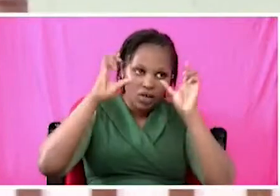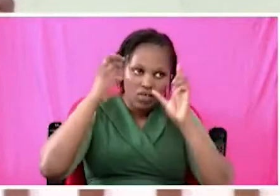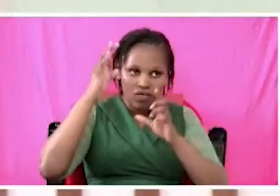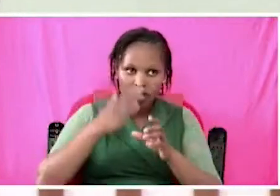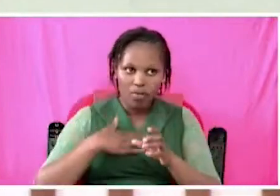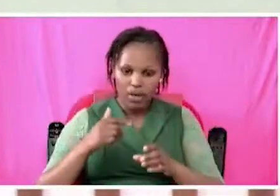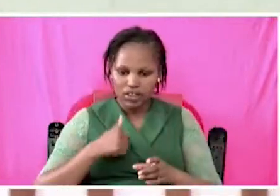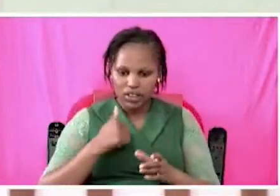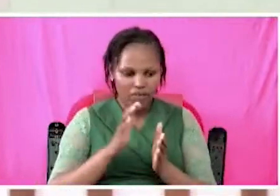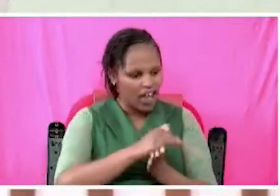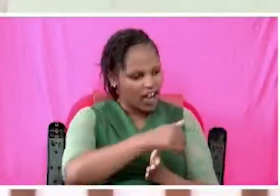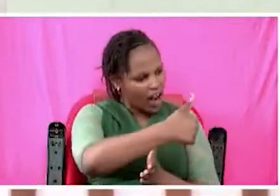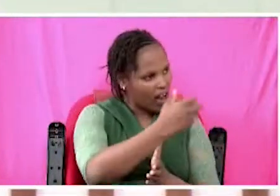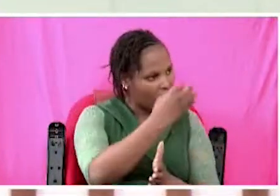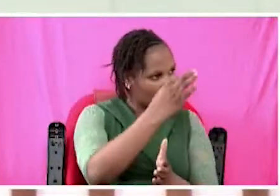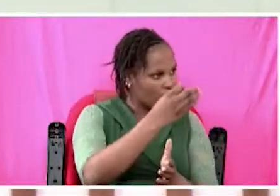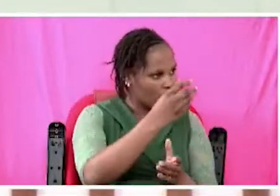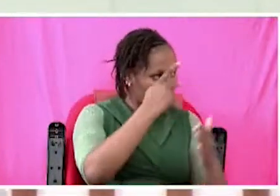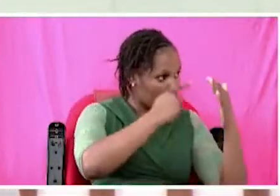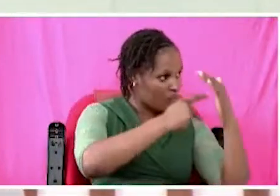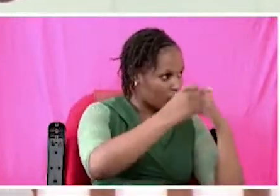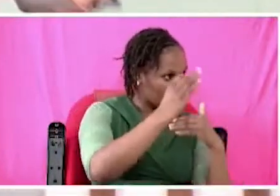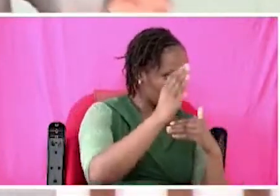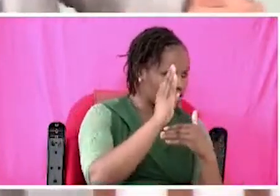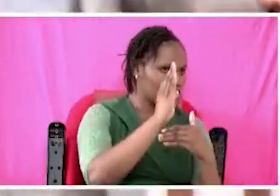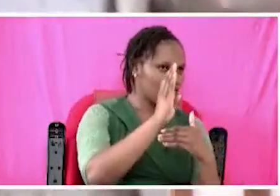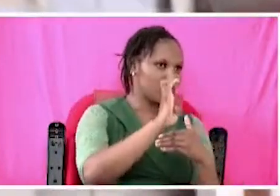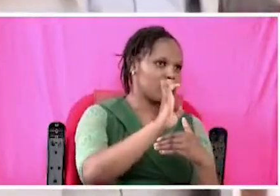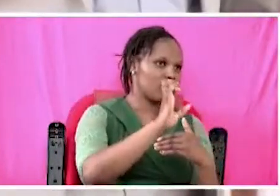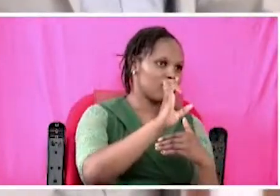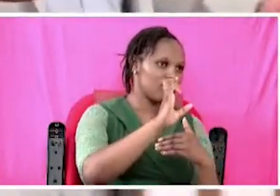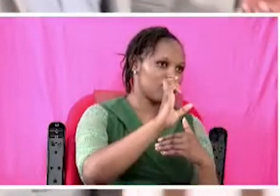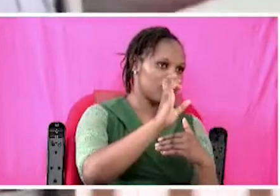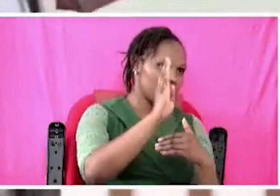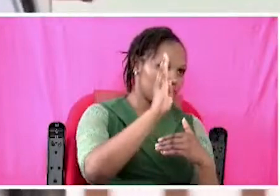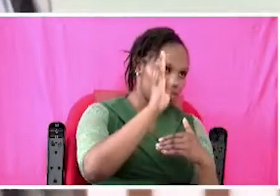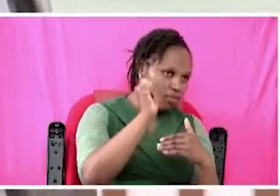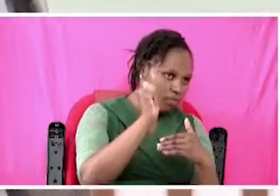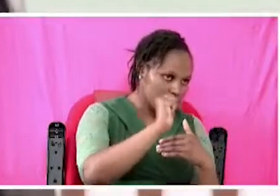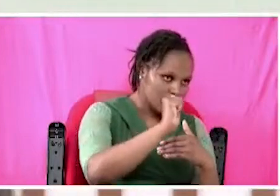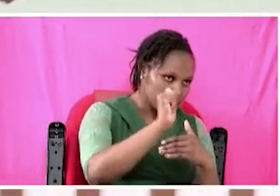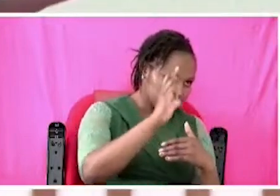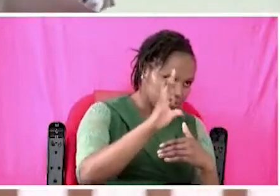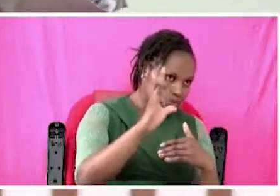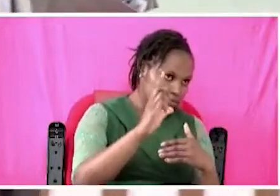of Baal. And let the God who answers